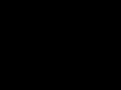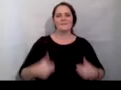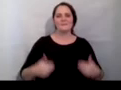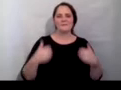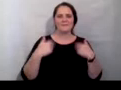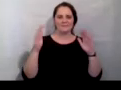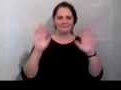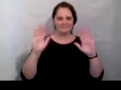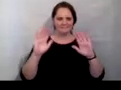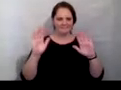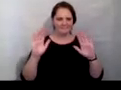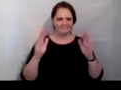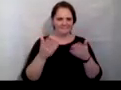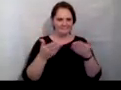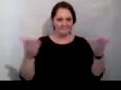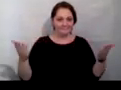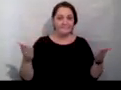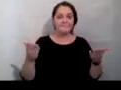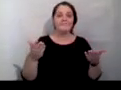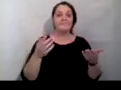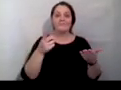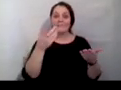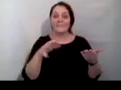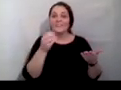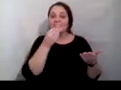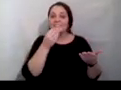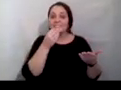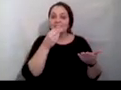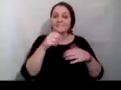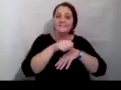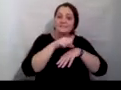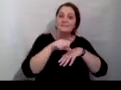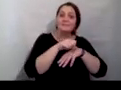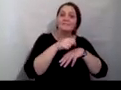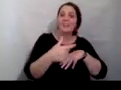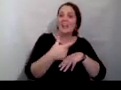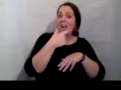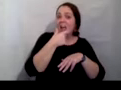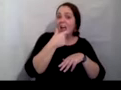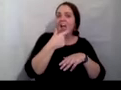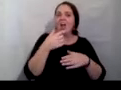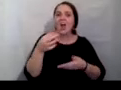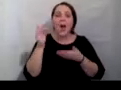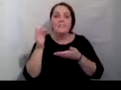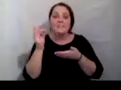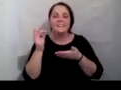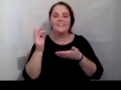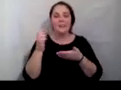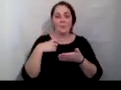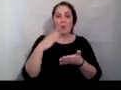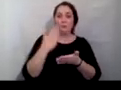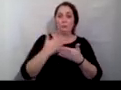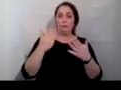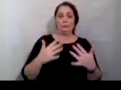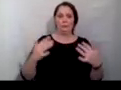Thanks very much, Shannon, and good morning, everyone. I hope you have a coffee and a croissant at hand, which is something you can do